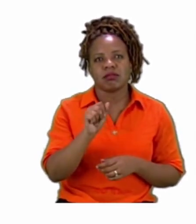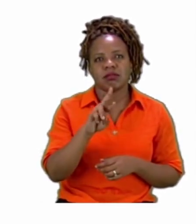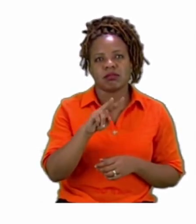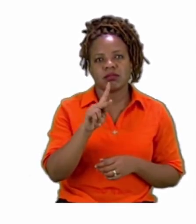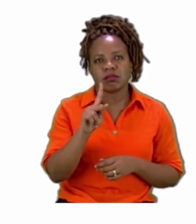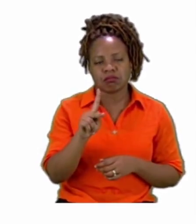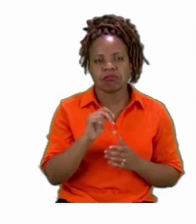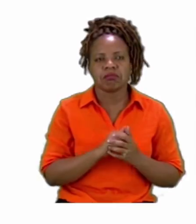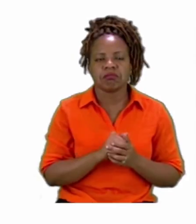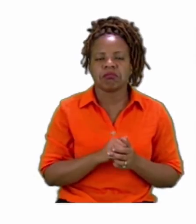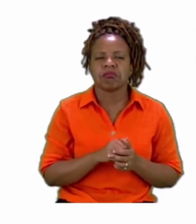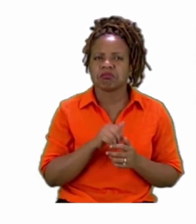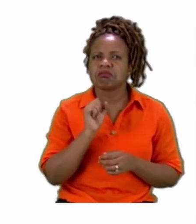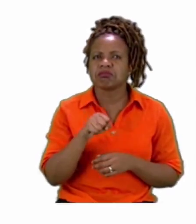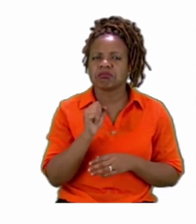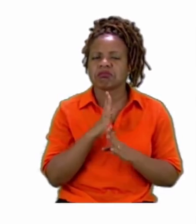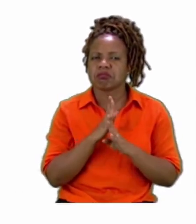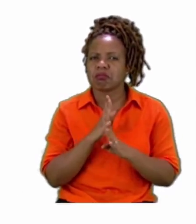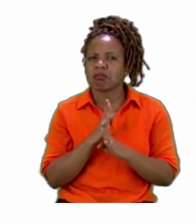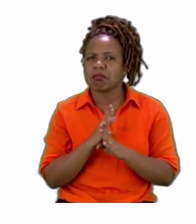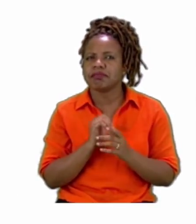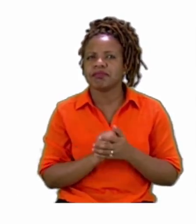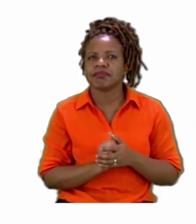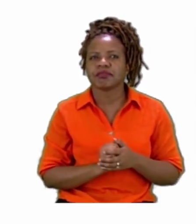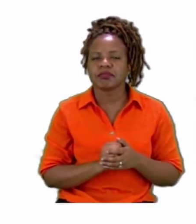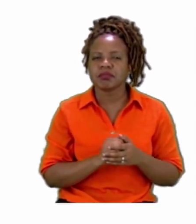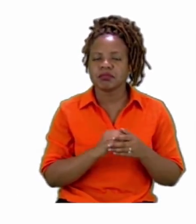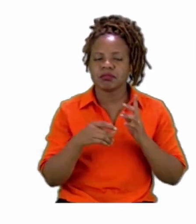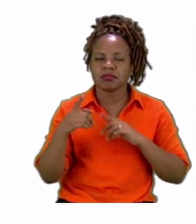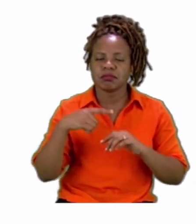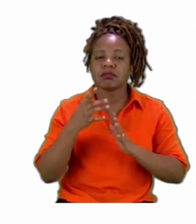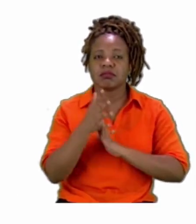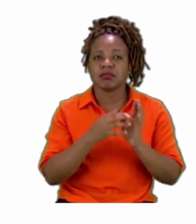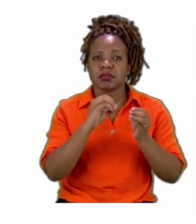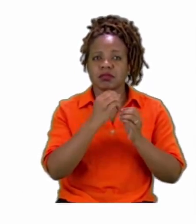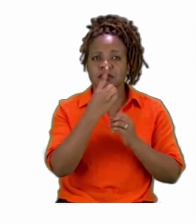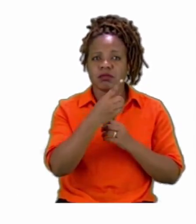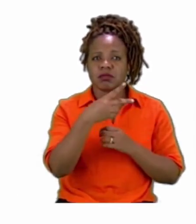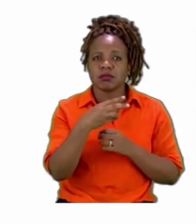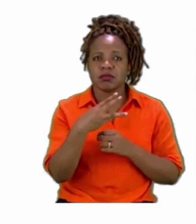slowly creating our story. Let's read all 4 and see if we are doing the right thing.